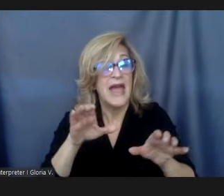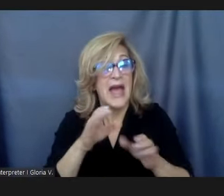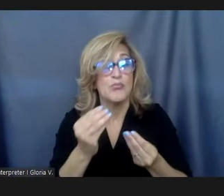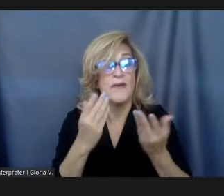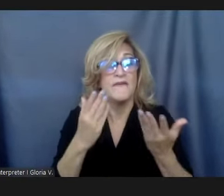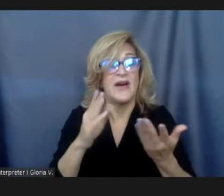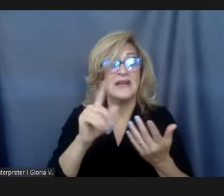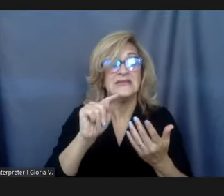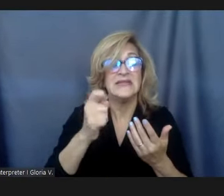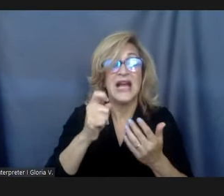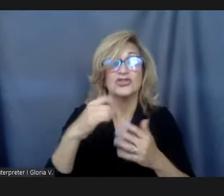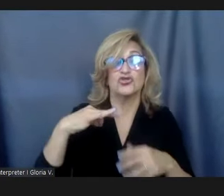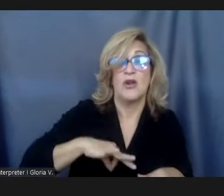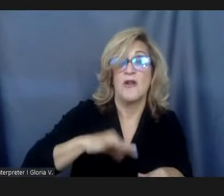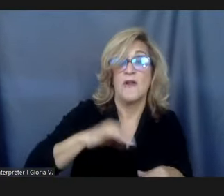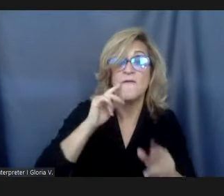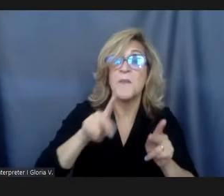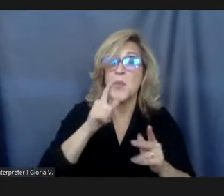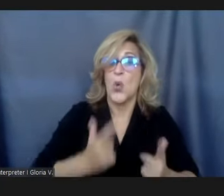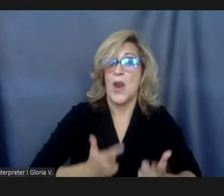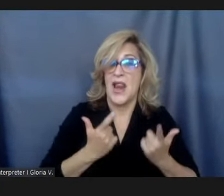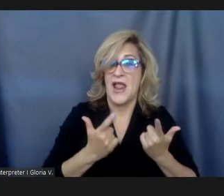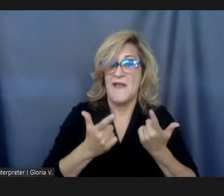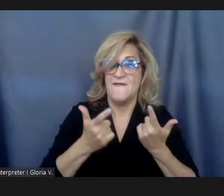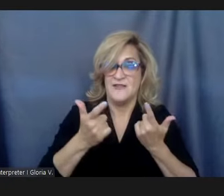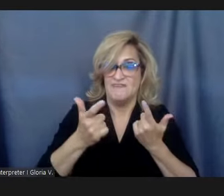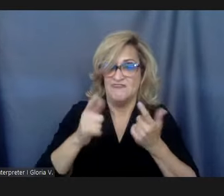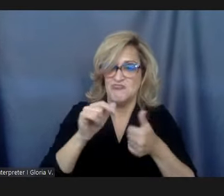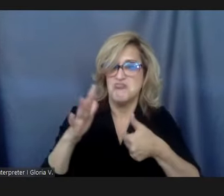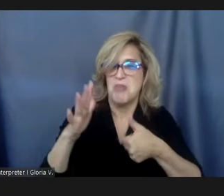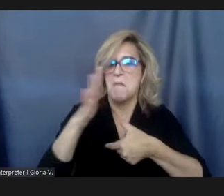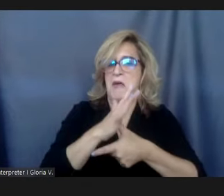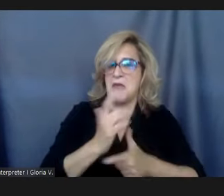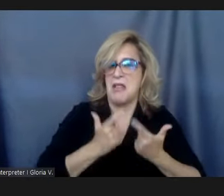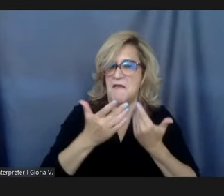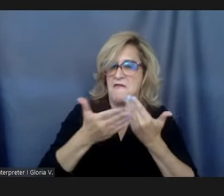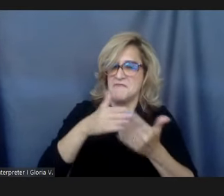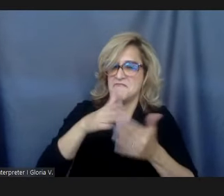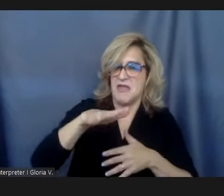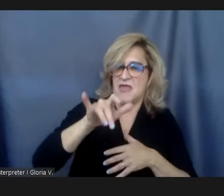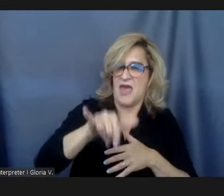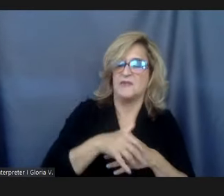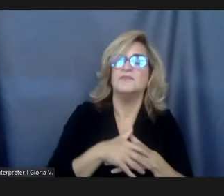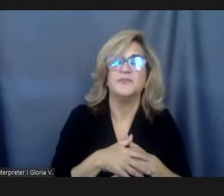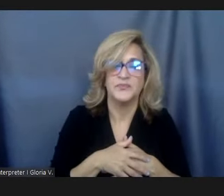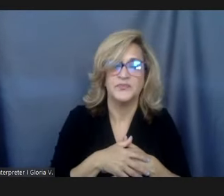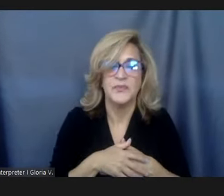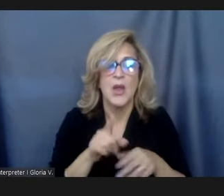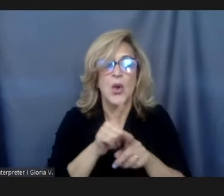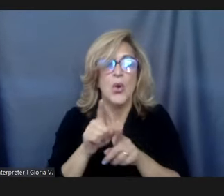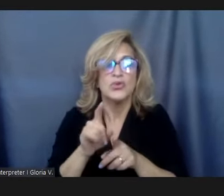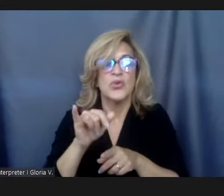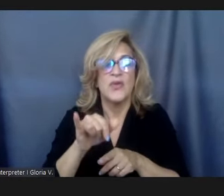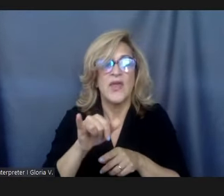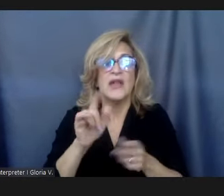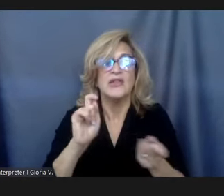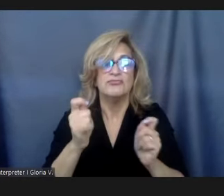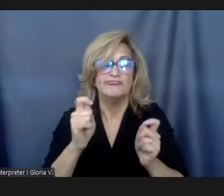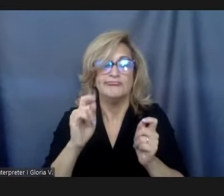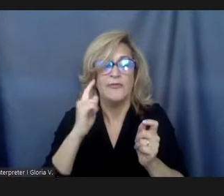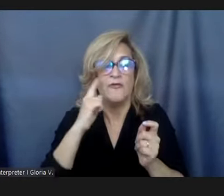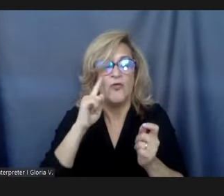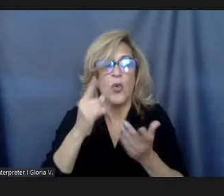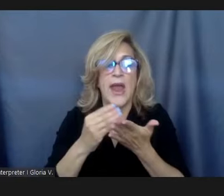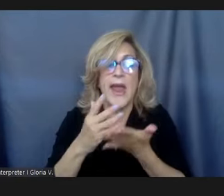year. Preliminary analysis has found that fewer than 1% of the Manhattan Central Business District's commuters are low-income individuals